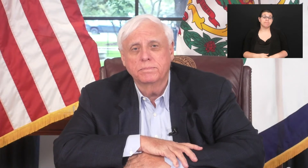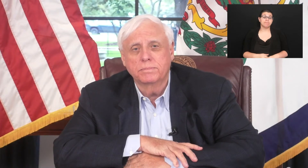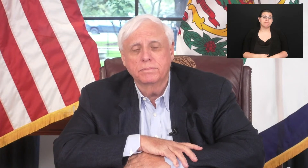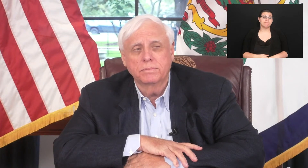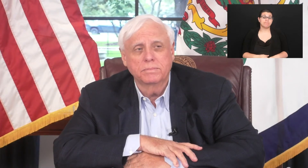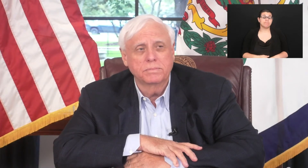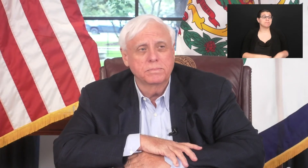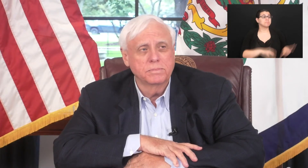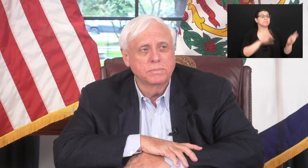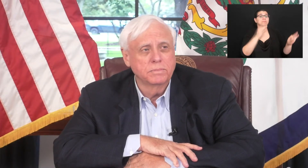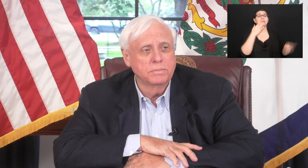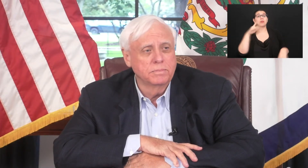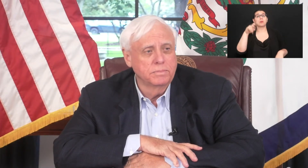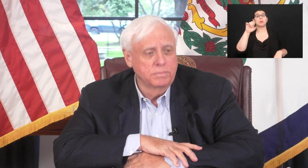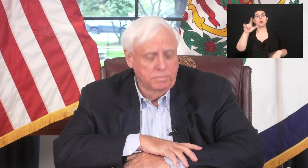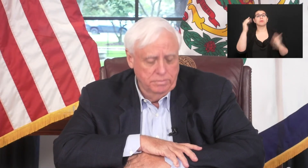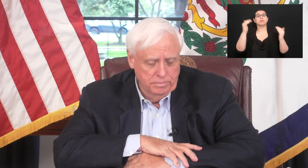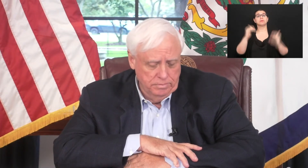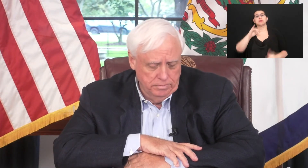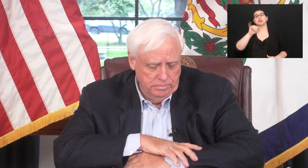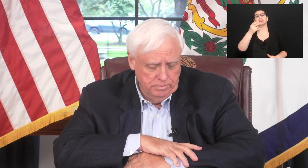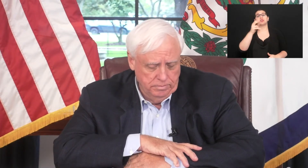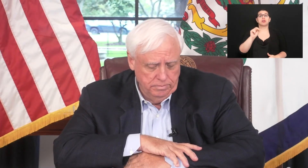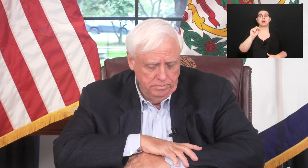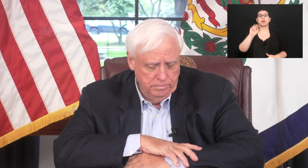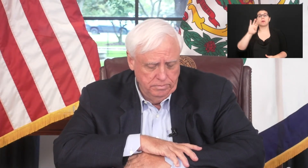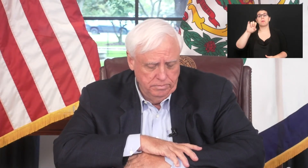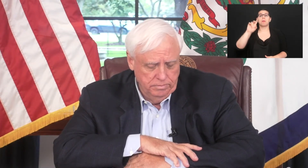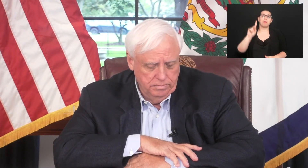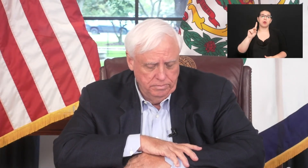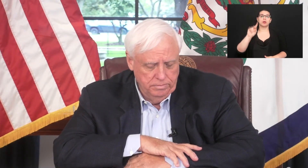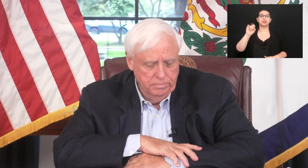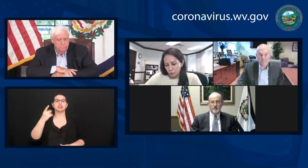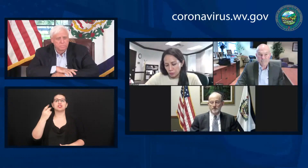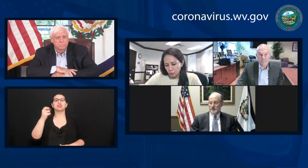All right, thank you, Paul. Next, we'll go to John Mark Shaver with West Virginia News.